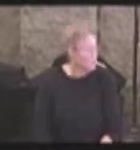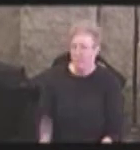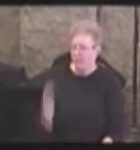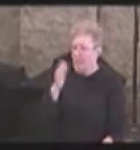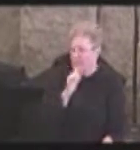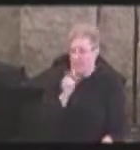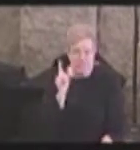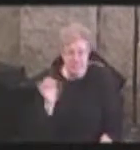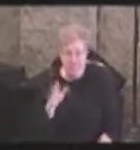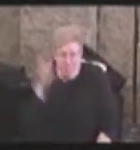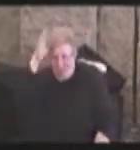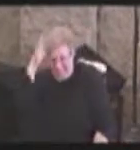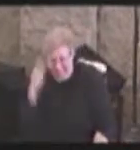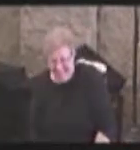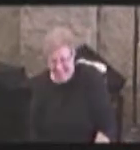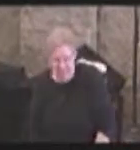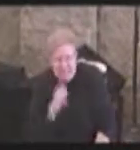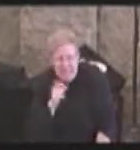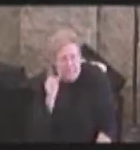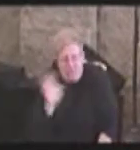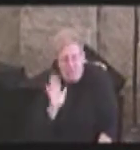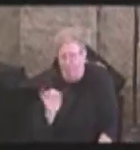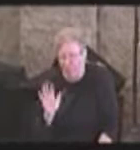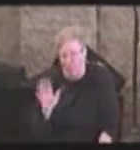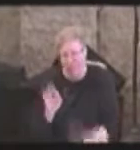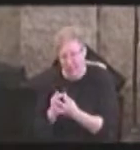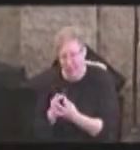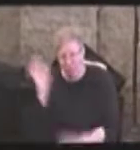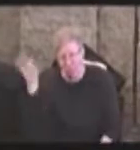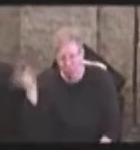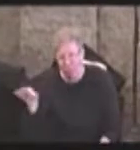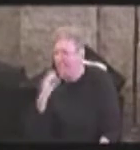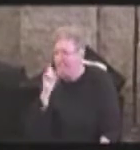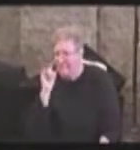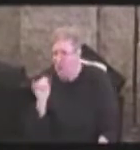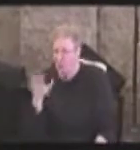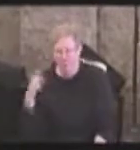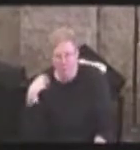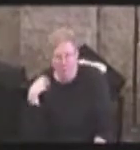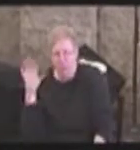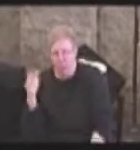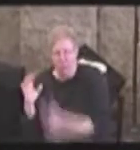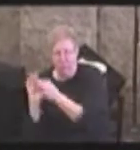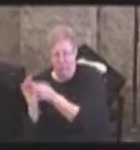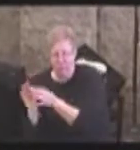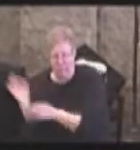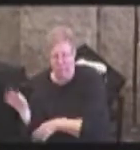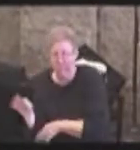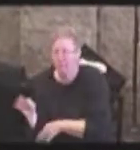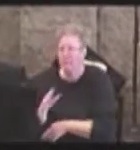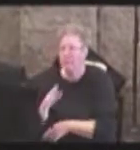parents. It doesn't sound like your family. And it doesn't sound like your boss or any of the other relationships you have. It is a